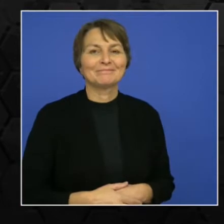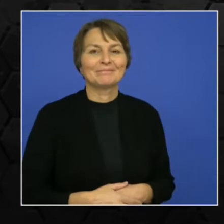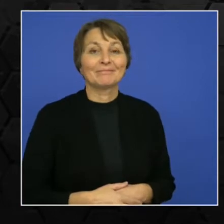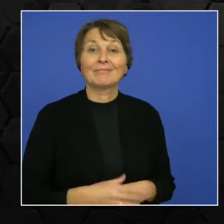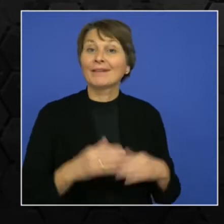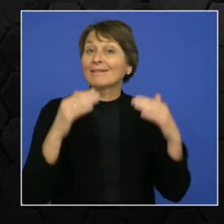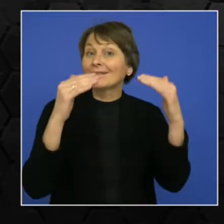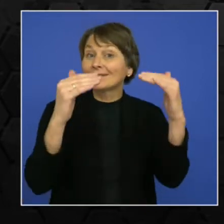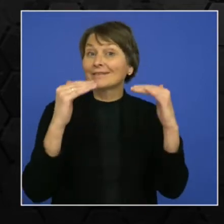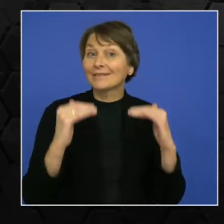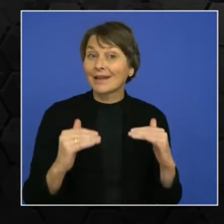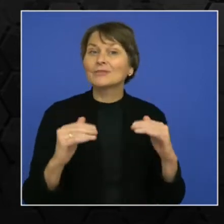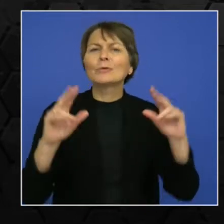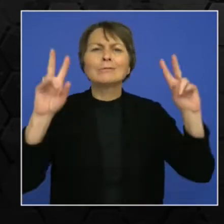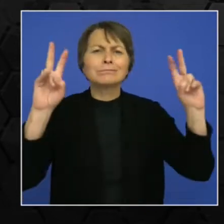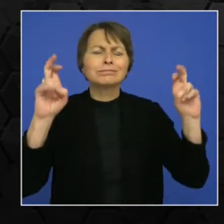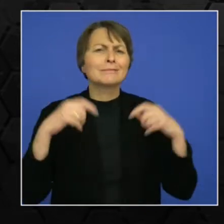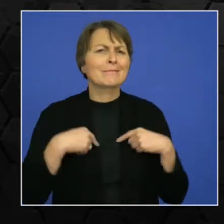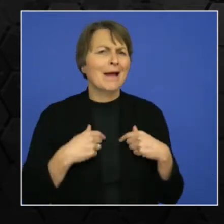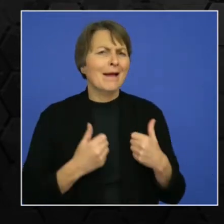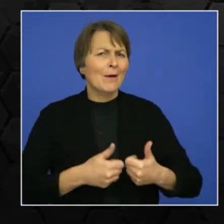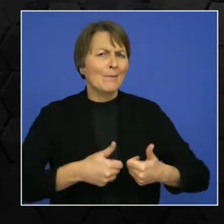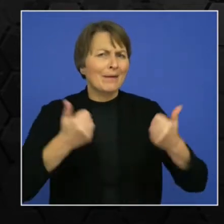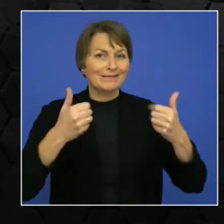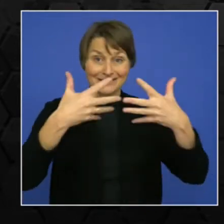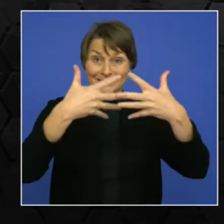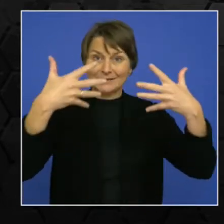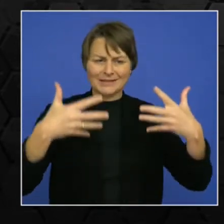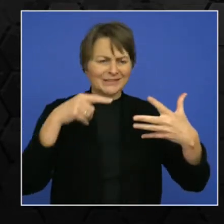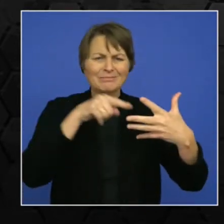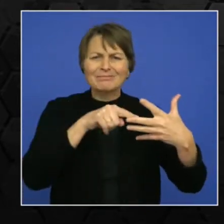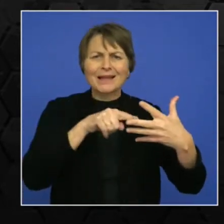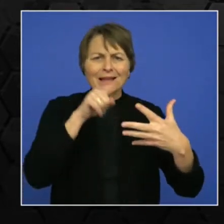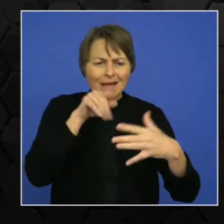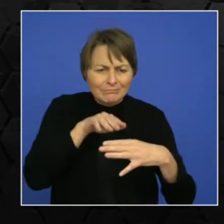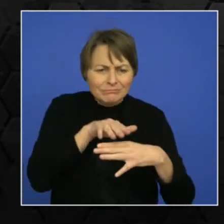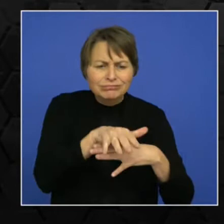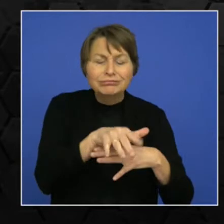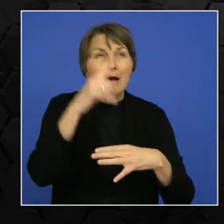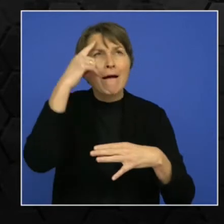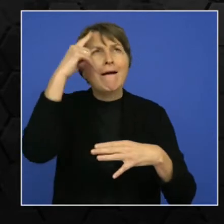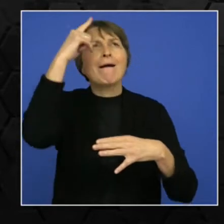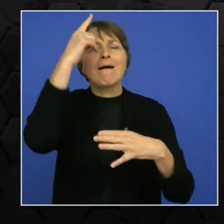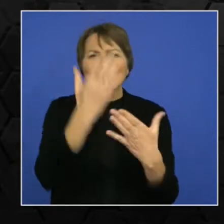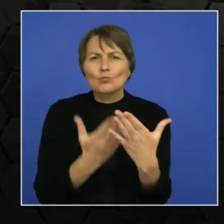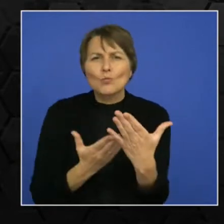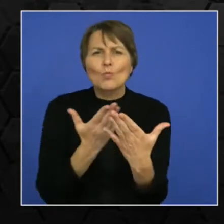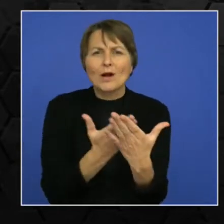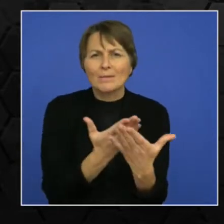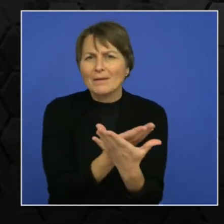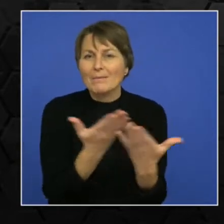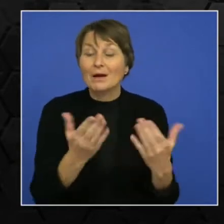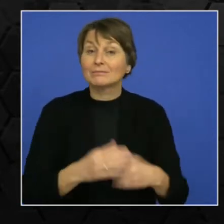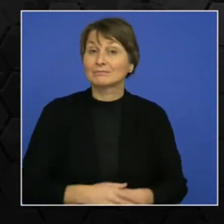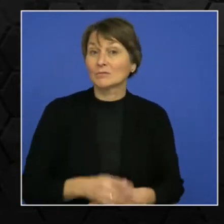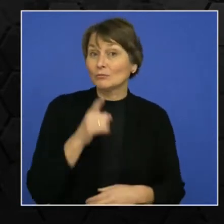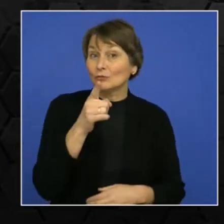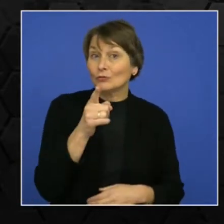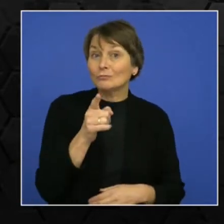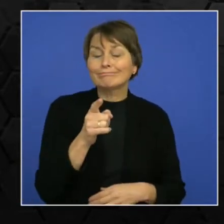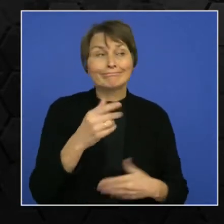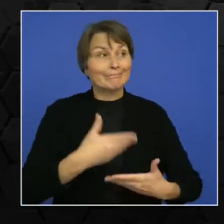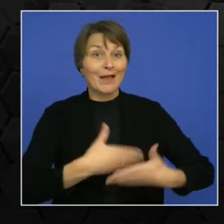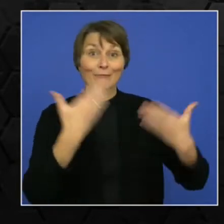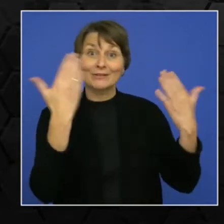about recommendation systems and different types that are used in our daily lives. Our next speaker